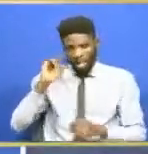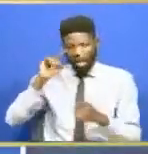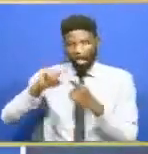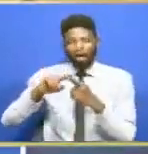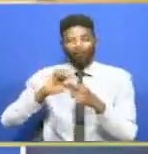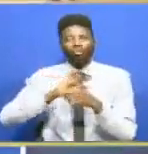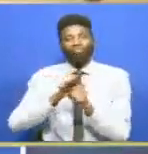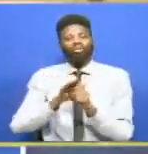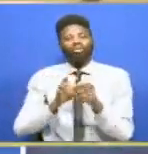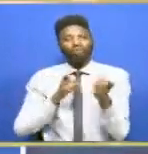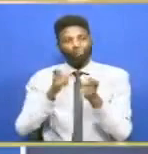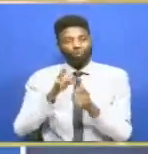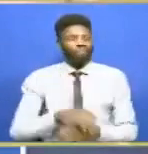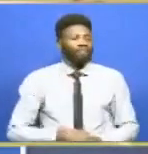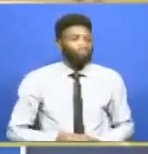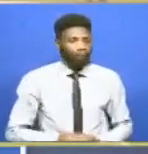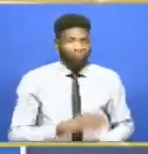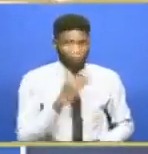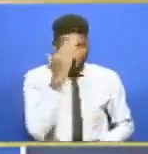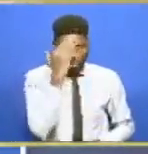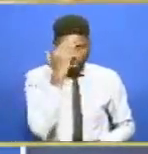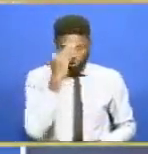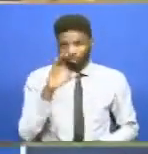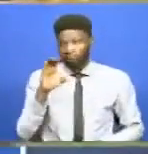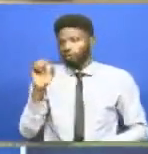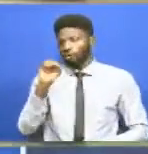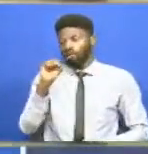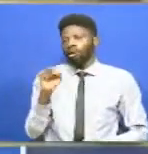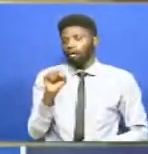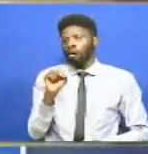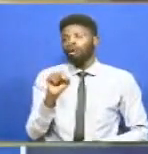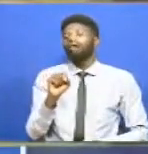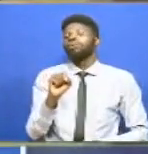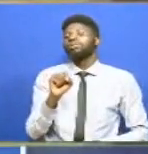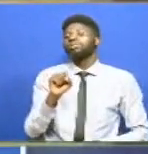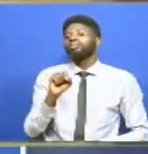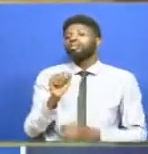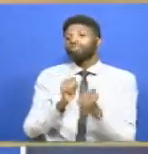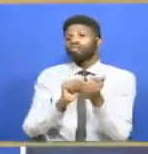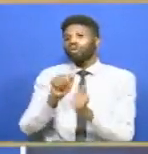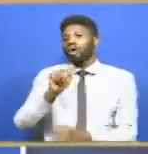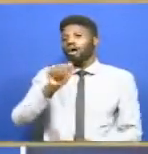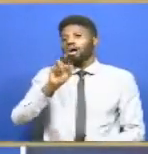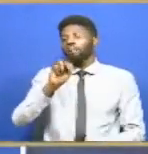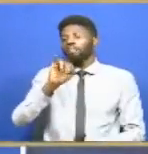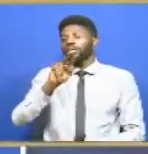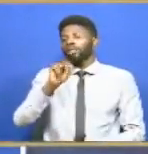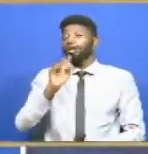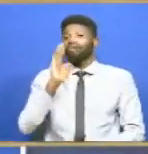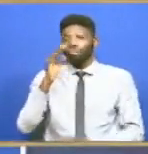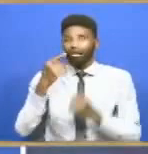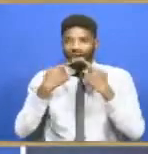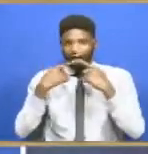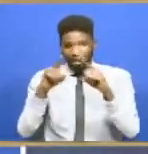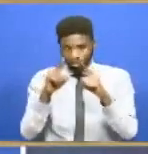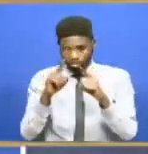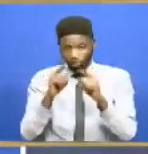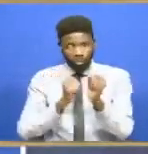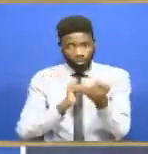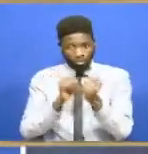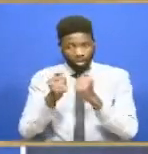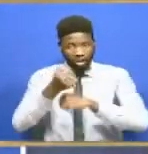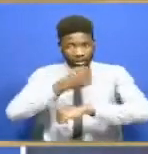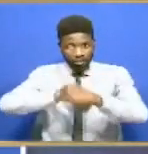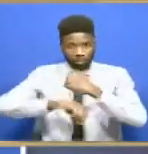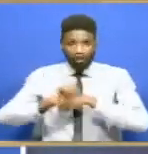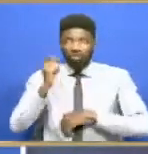On Monday, Sports Cabinet Secretary Ambassador Amina Mohammed is set to announce whether sporting activities in Kenya will